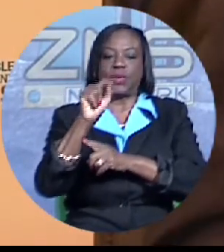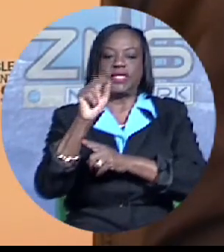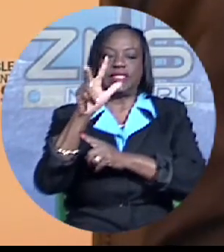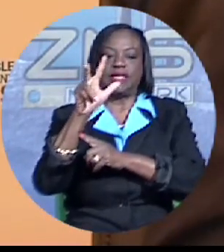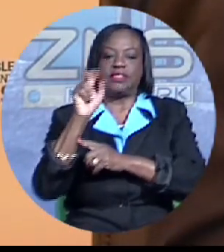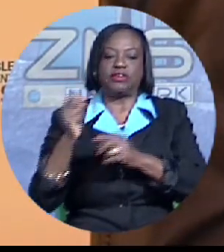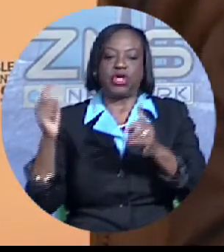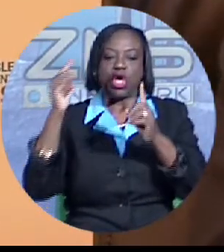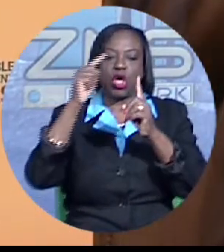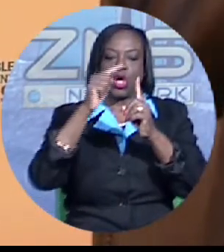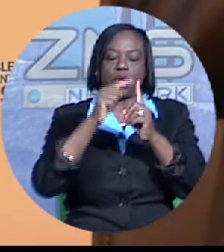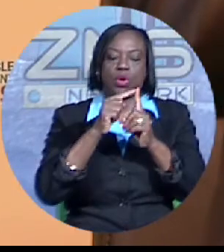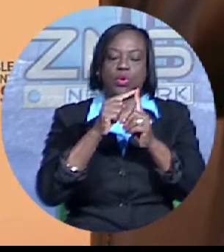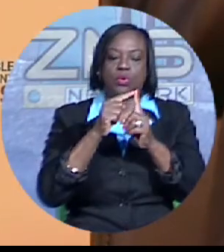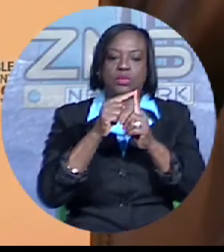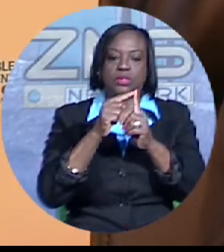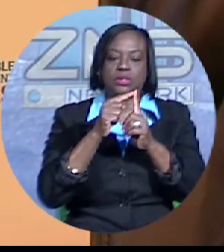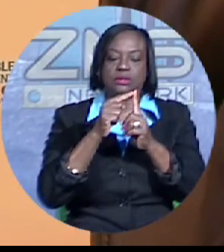Development Goals